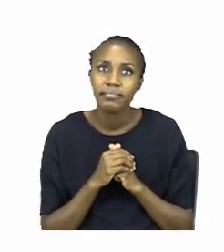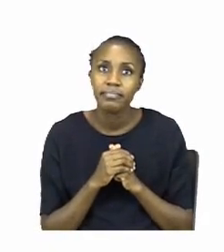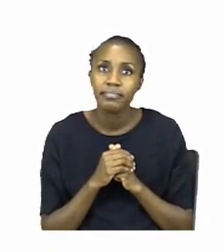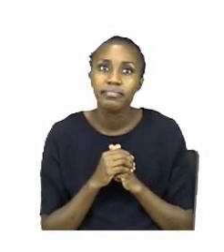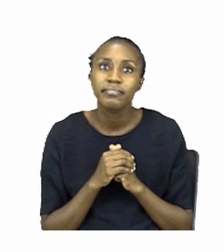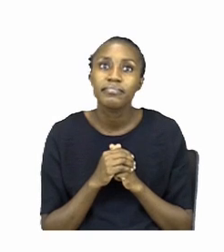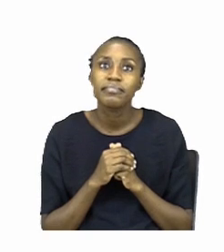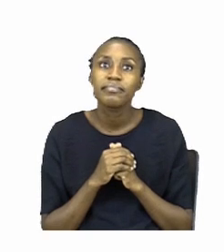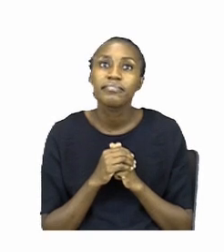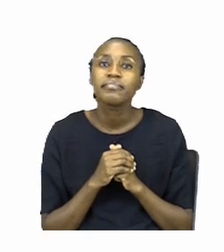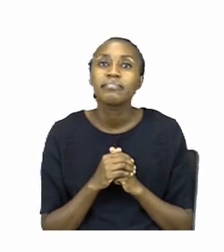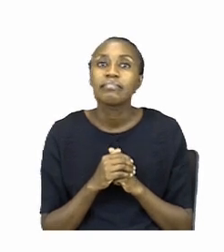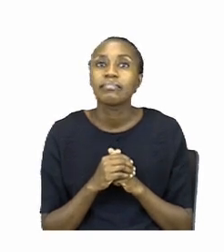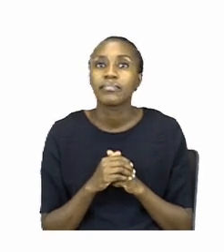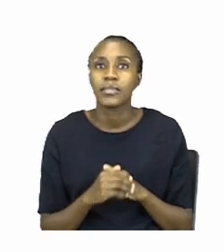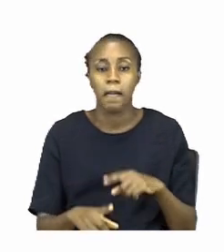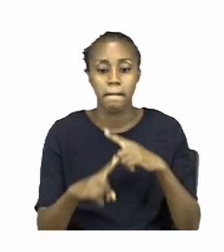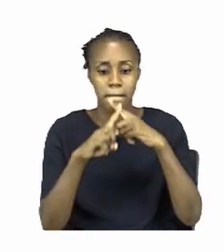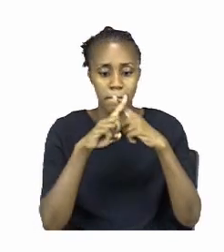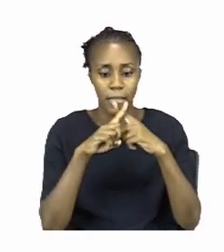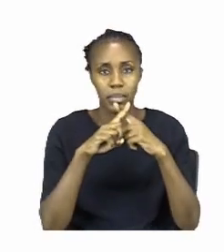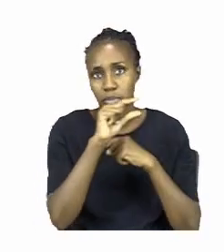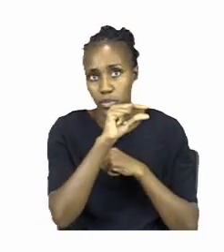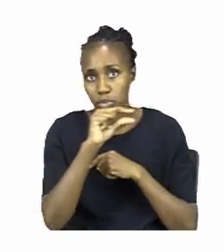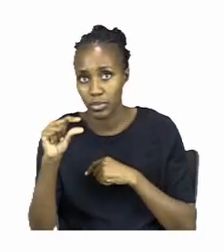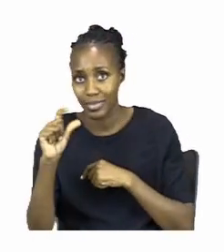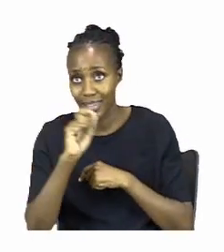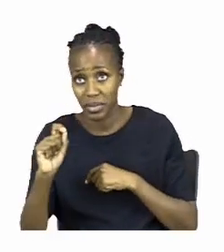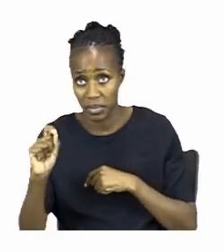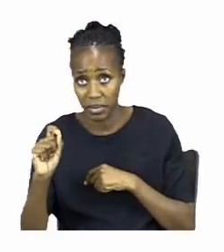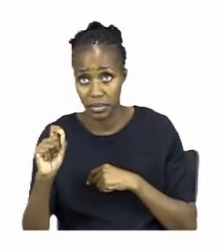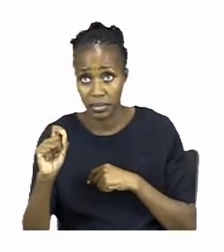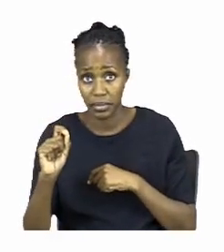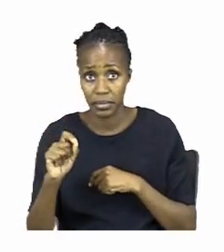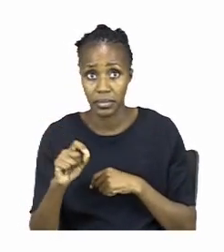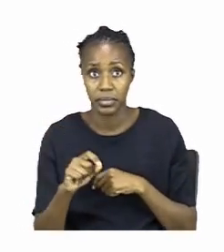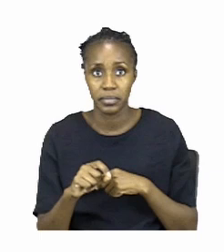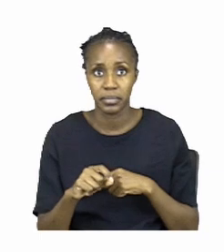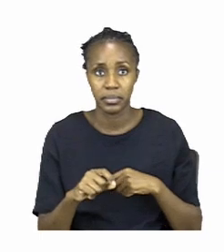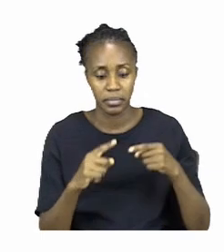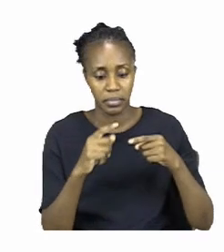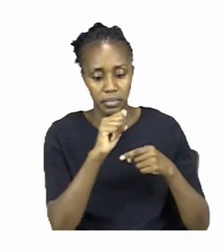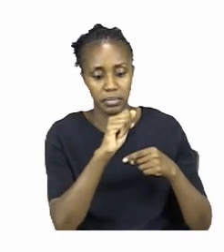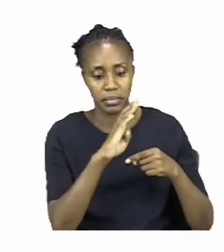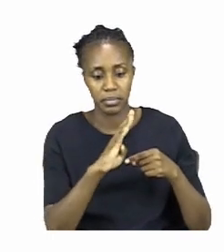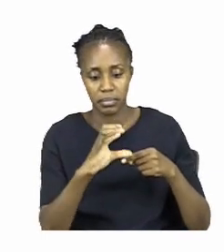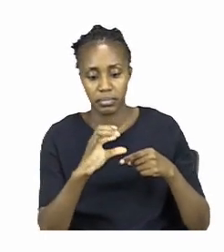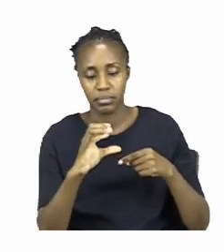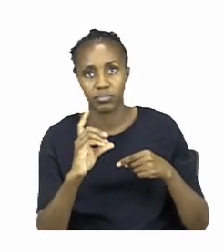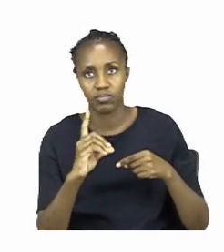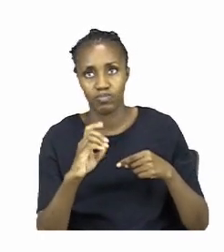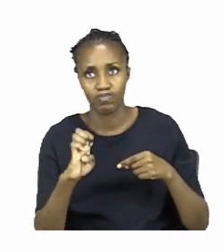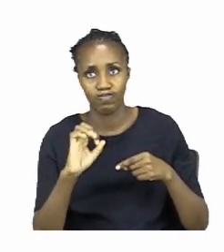to write the multiplication sentence for each group. Now the example shows us what